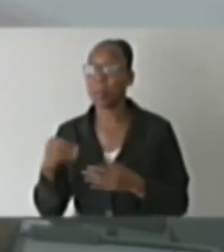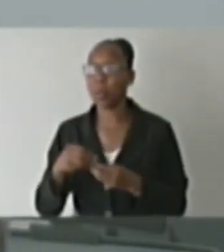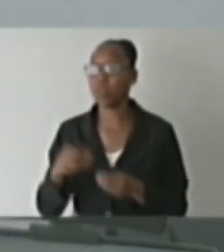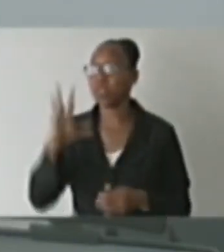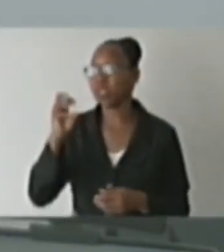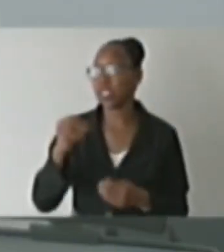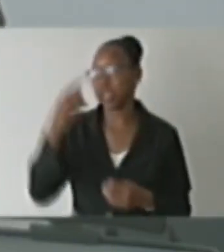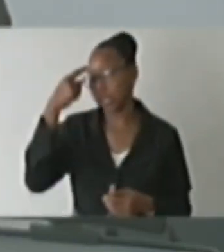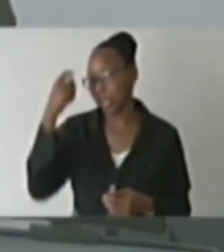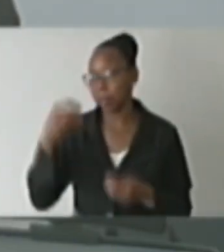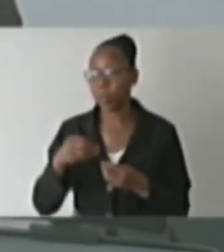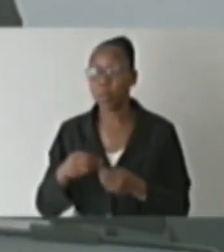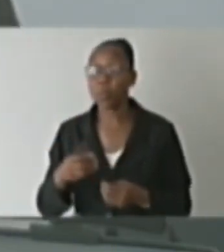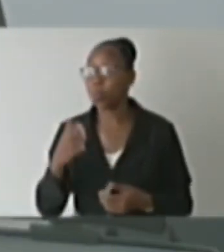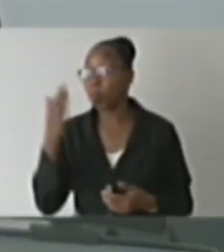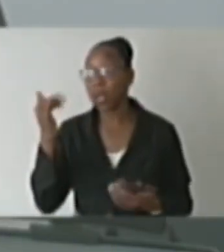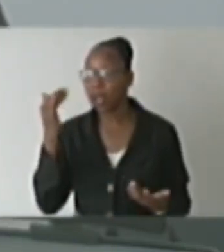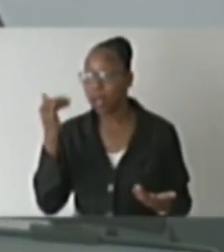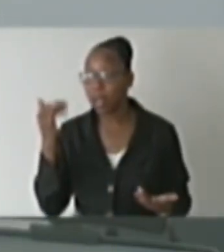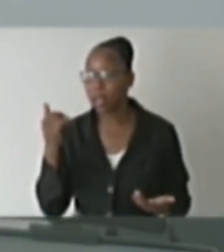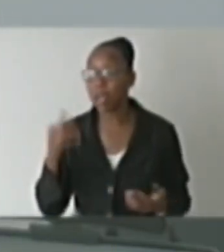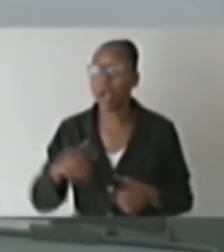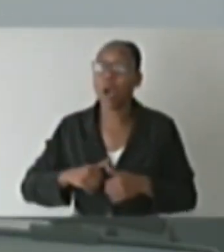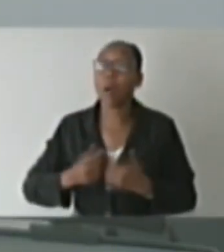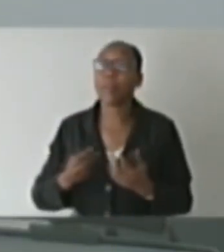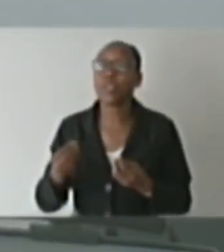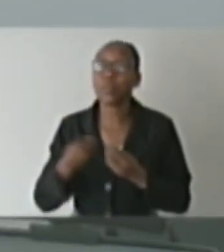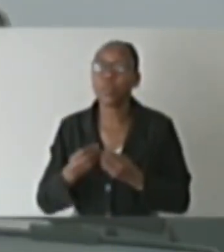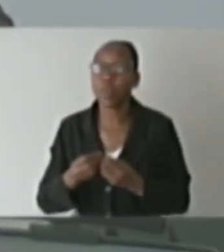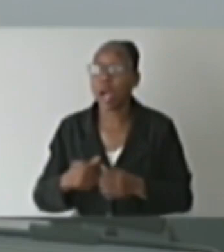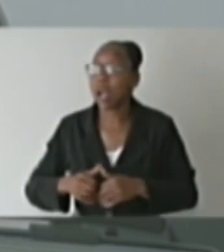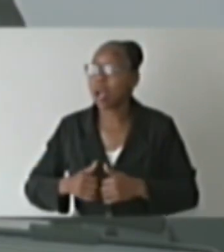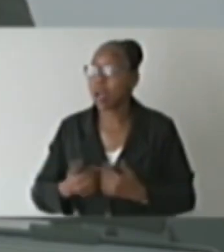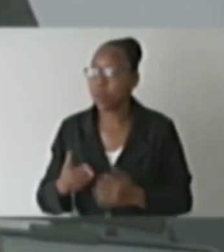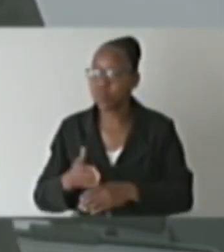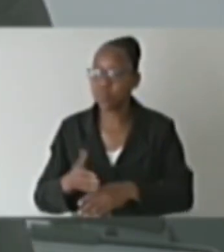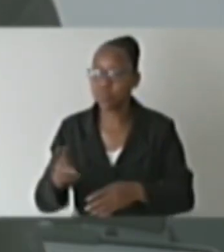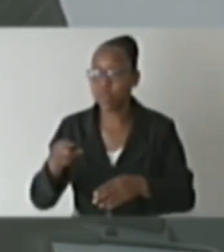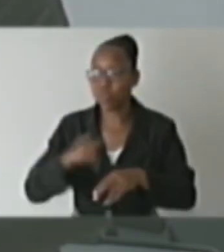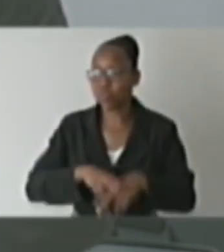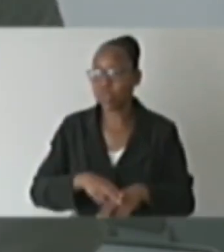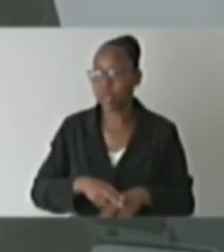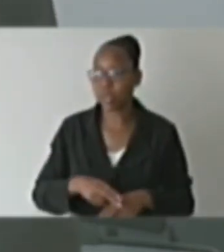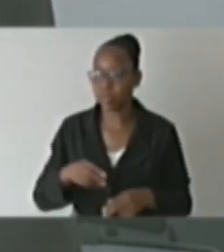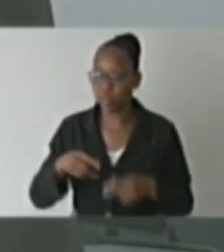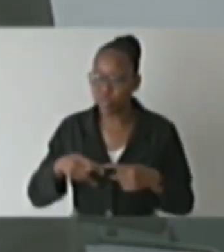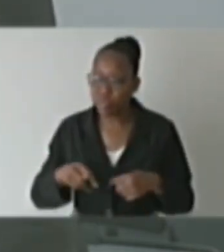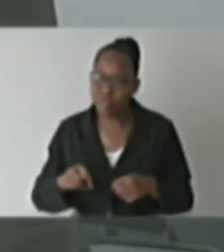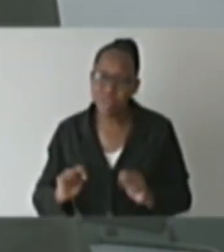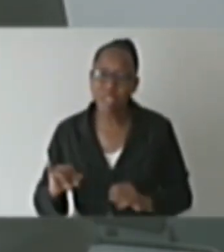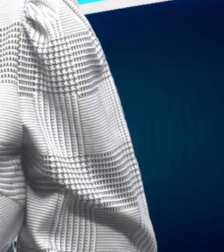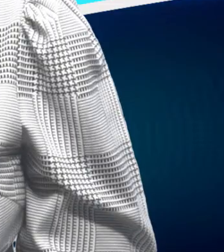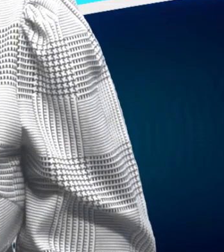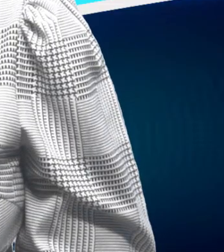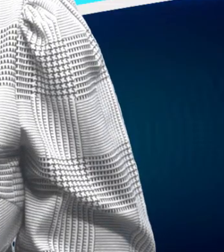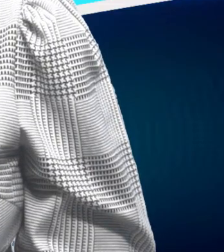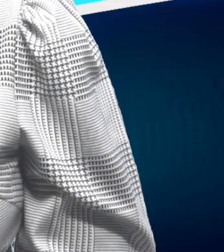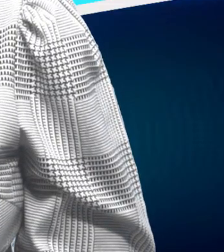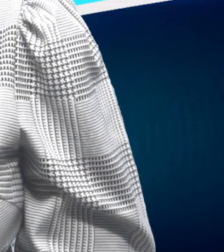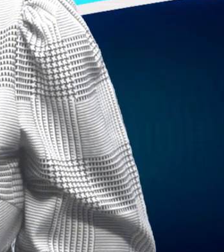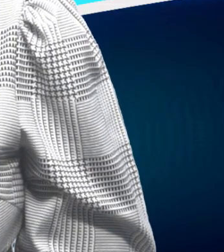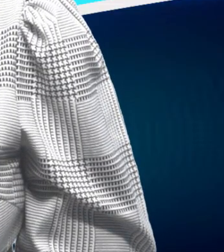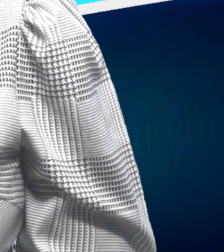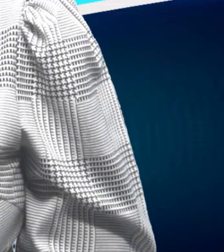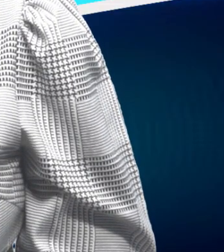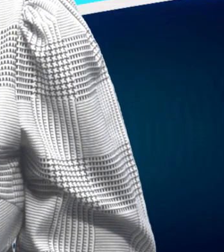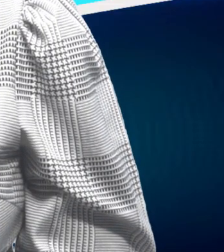what informs that? You know, how much more, how it should be increased by. So we are trying to get all these indicators sorted out. He said